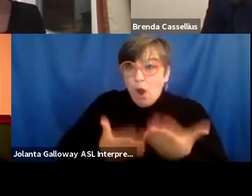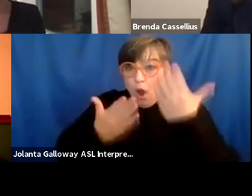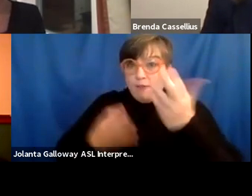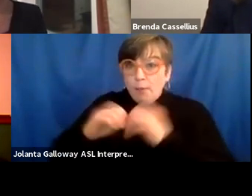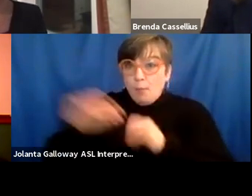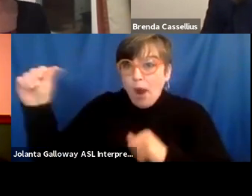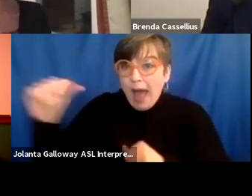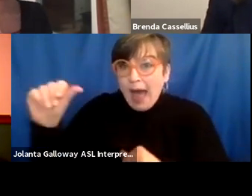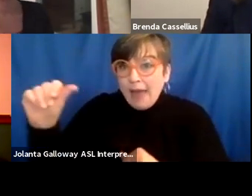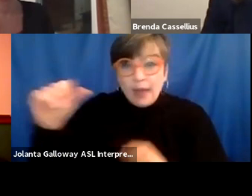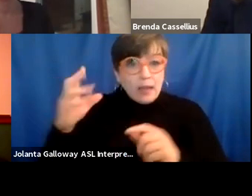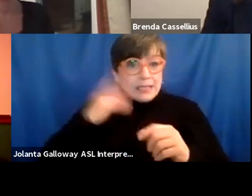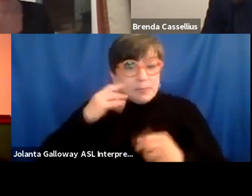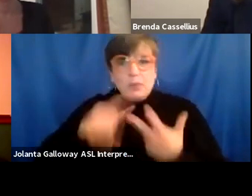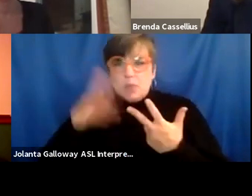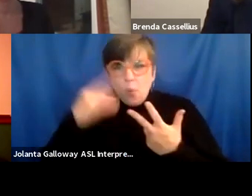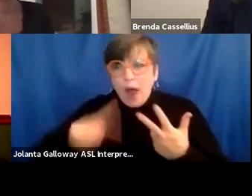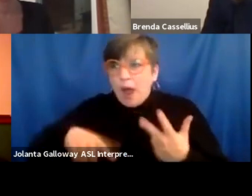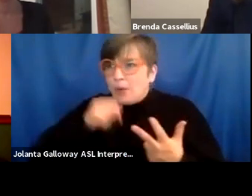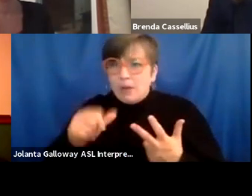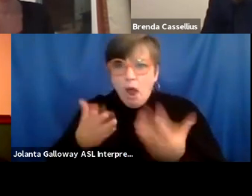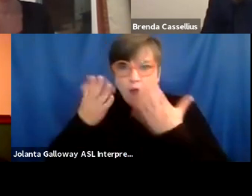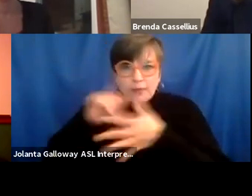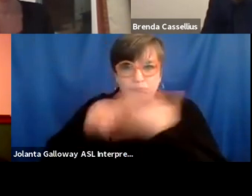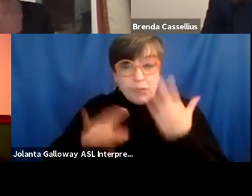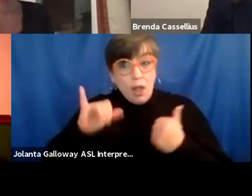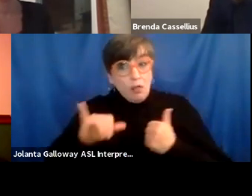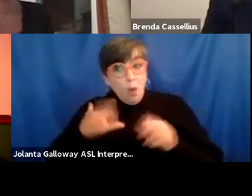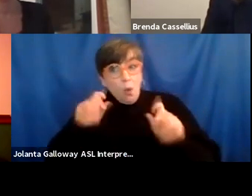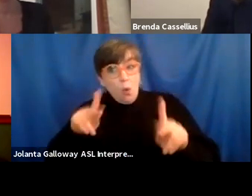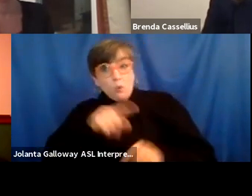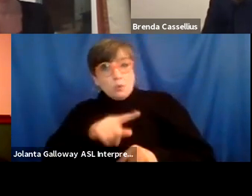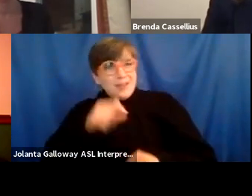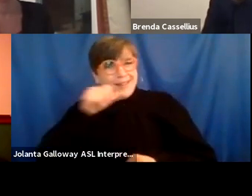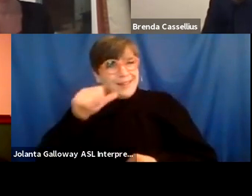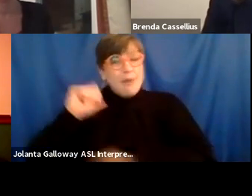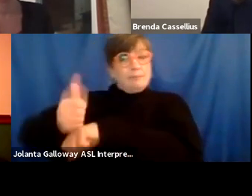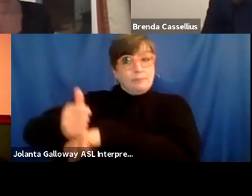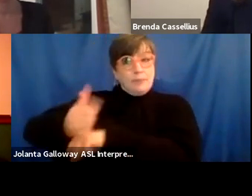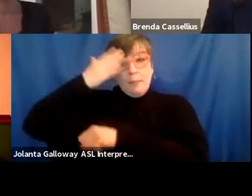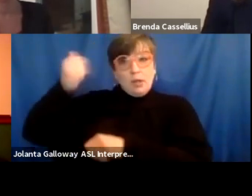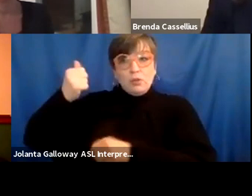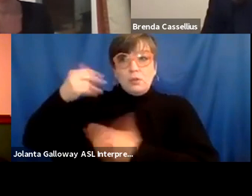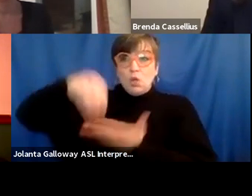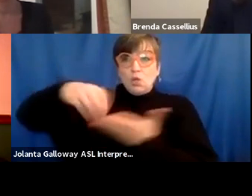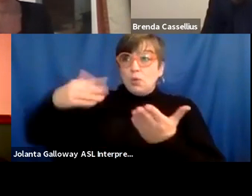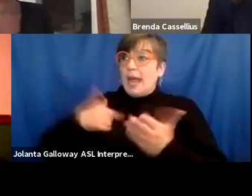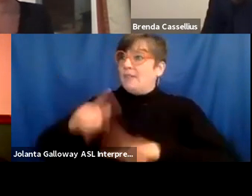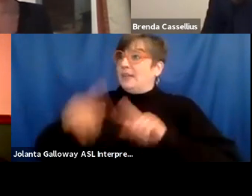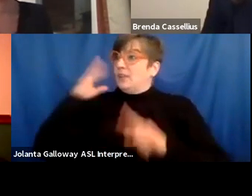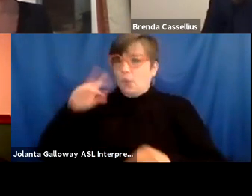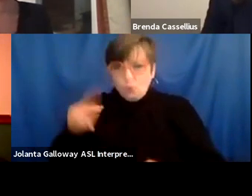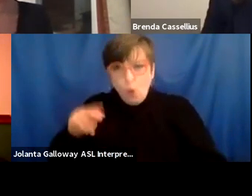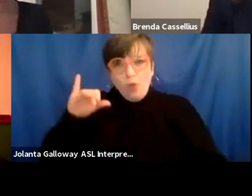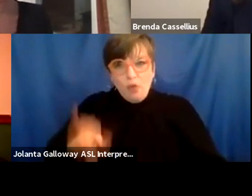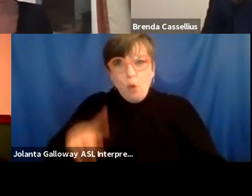athletic experiences? Those are opportunities that are not created because students have different experiences. Those